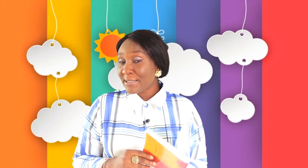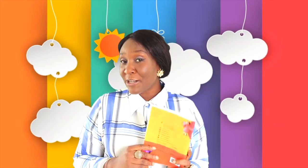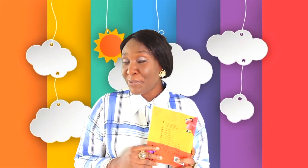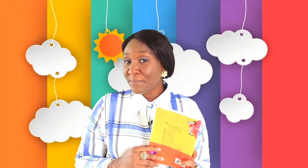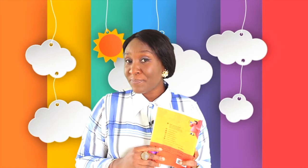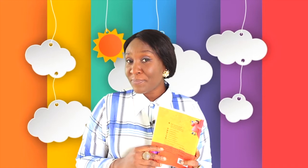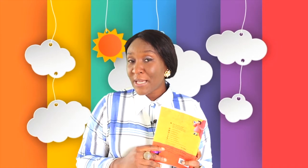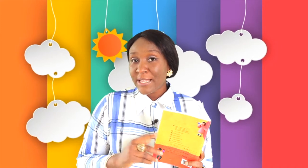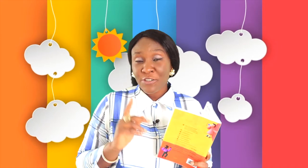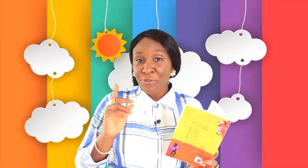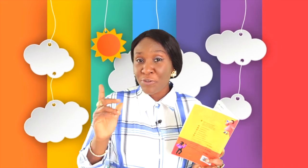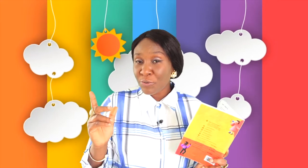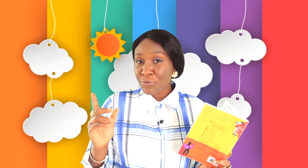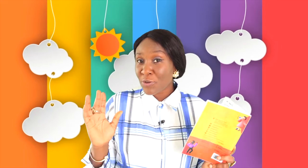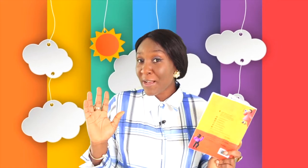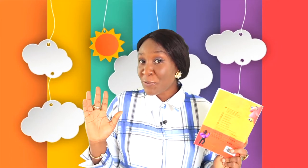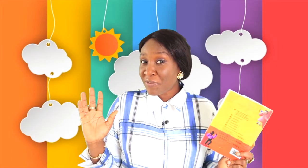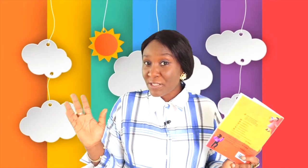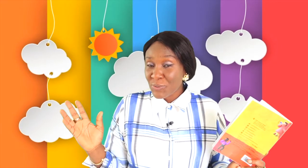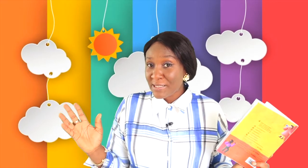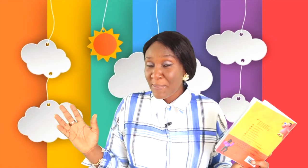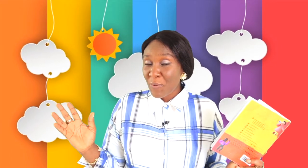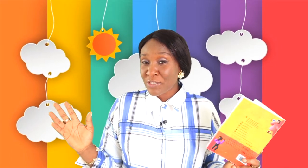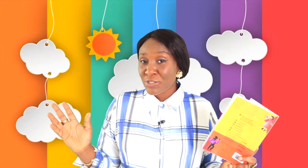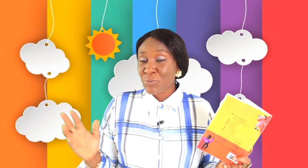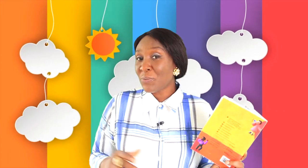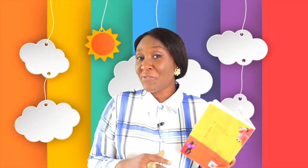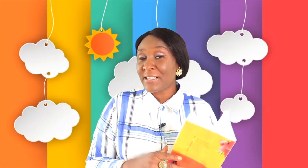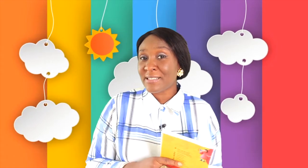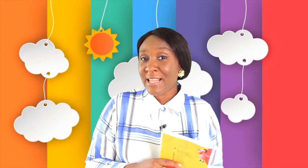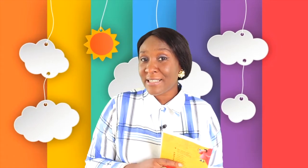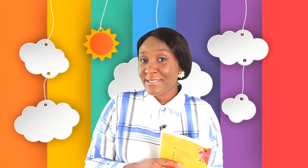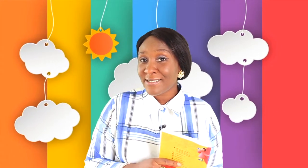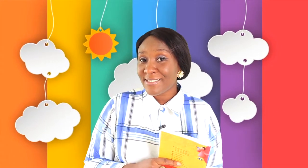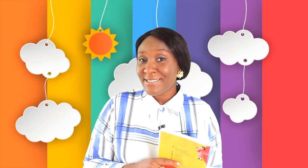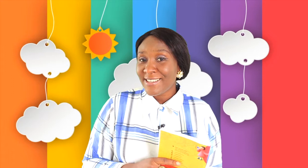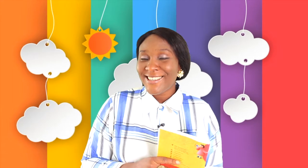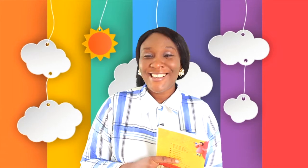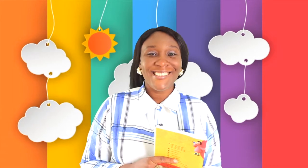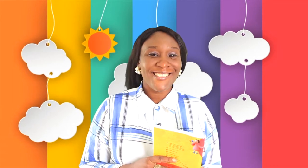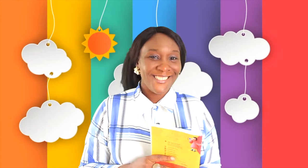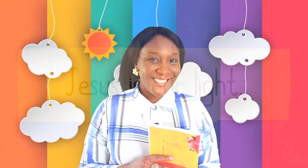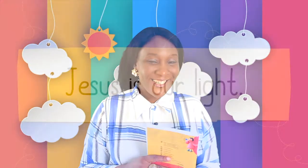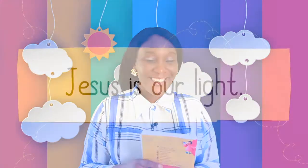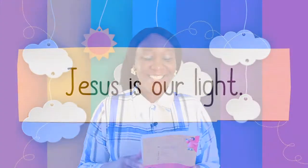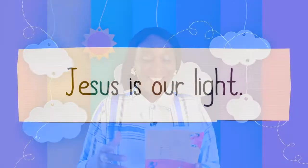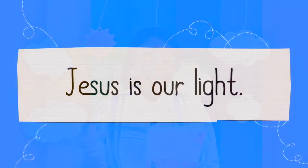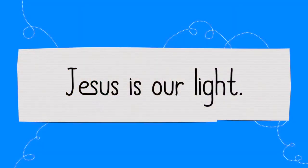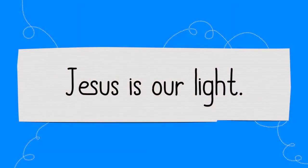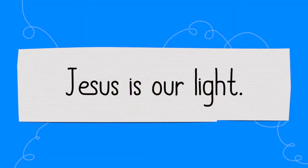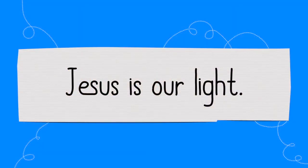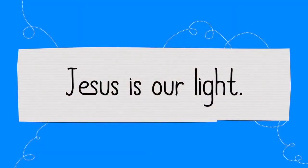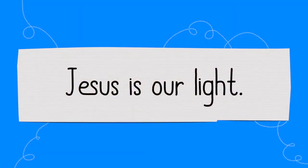light? Tell me. It's a review, so you have to be ready to answer my questions. Where do we find this light? In